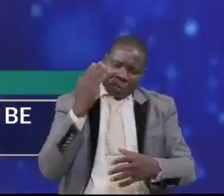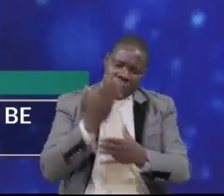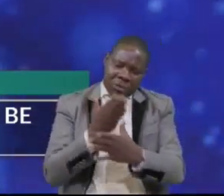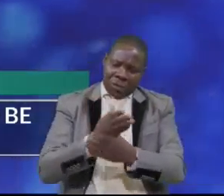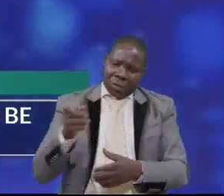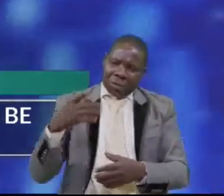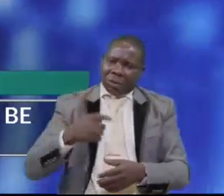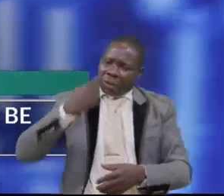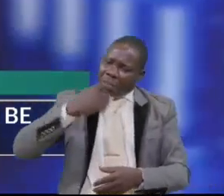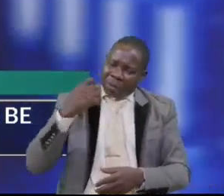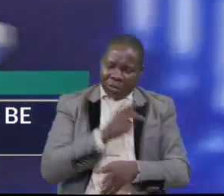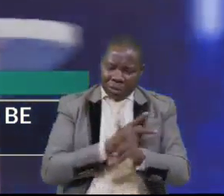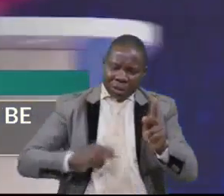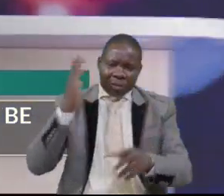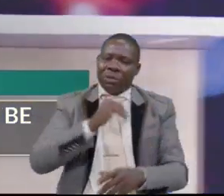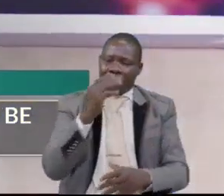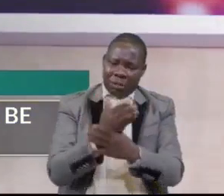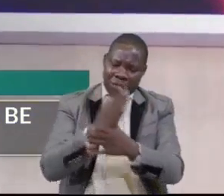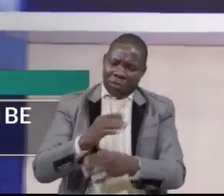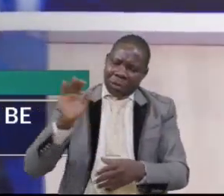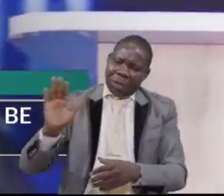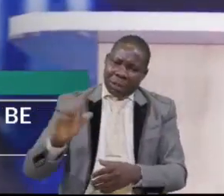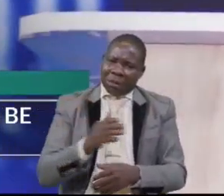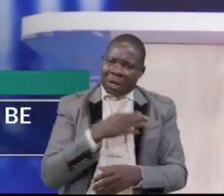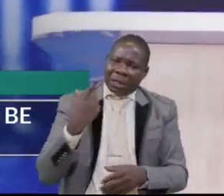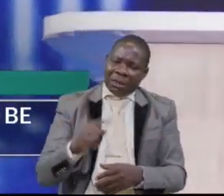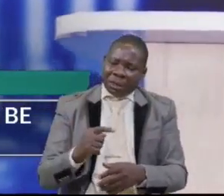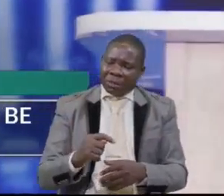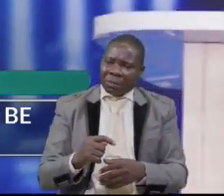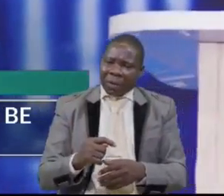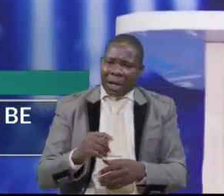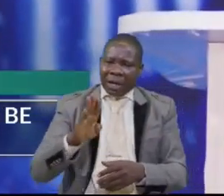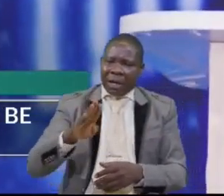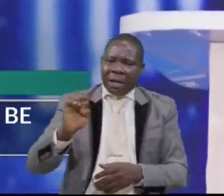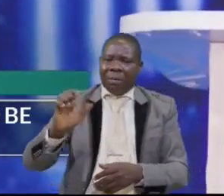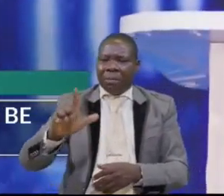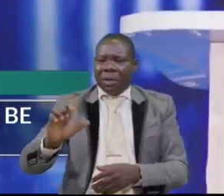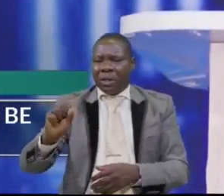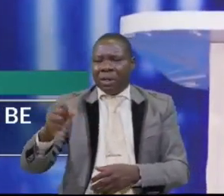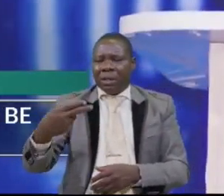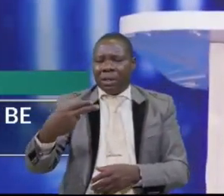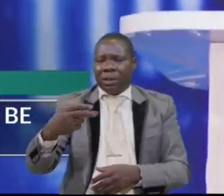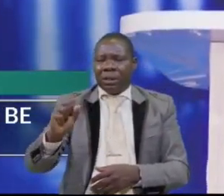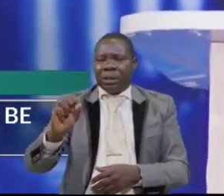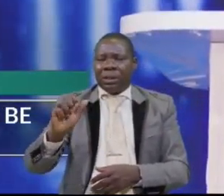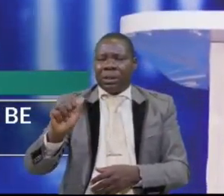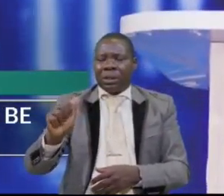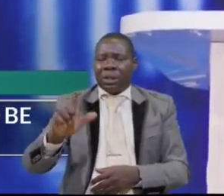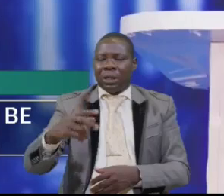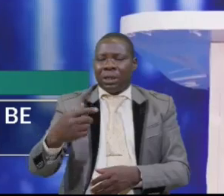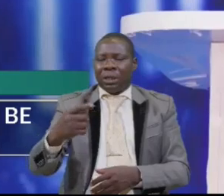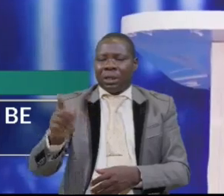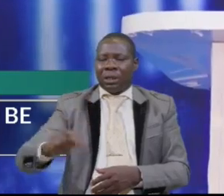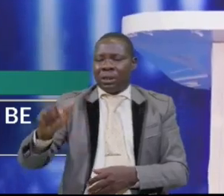him and the Bas that was even drinking and became so bold as to